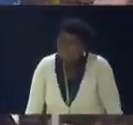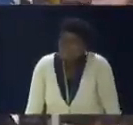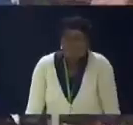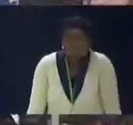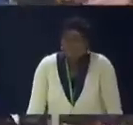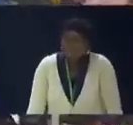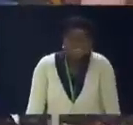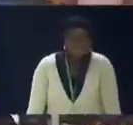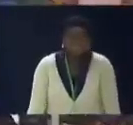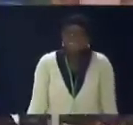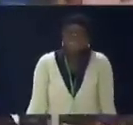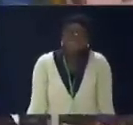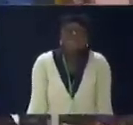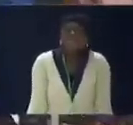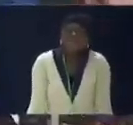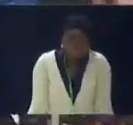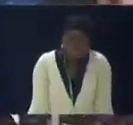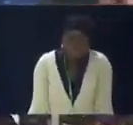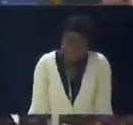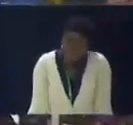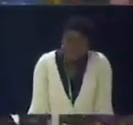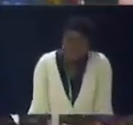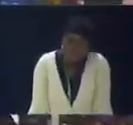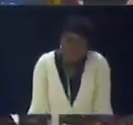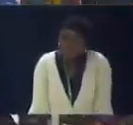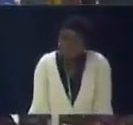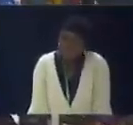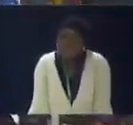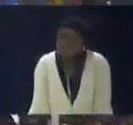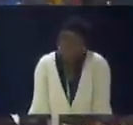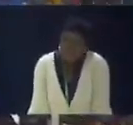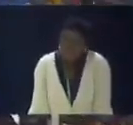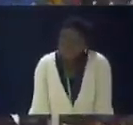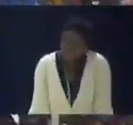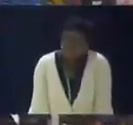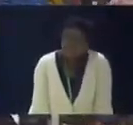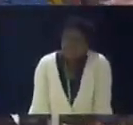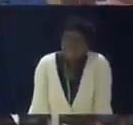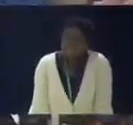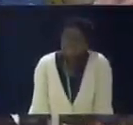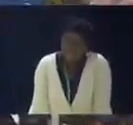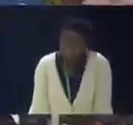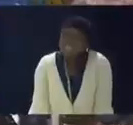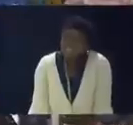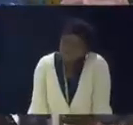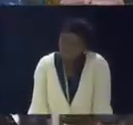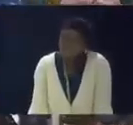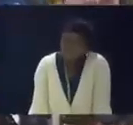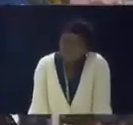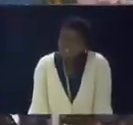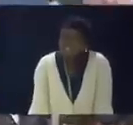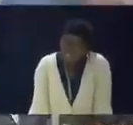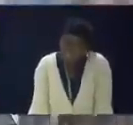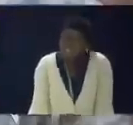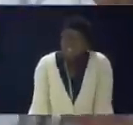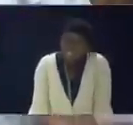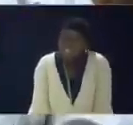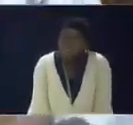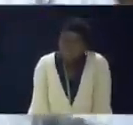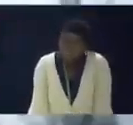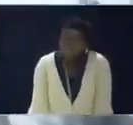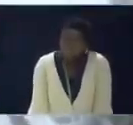Adeboye is going to be well with you, is going to be well with every member of your family, biological, every member of